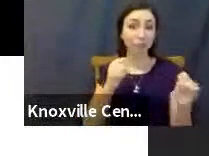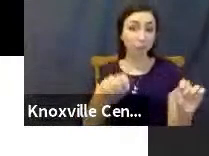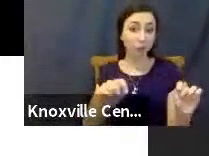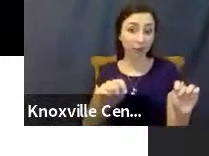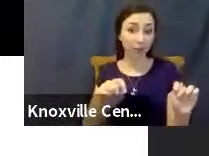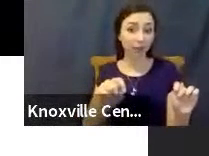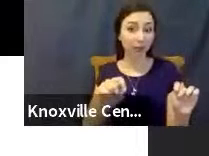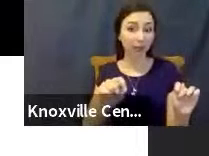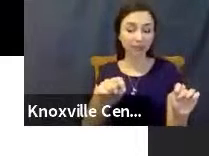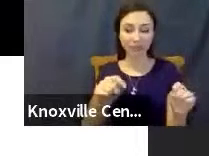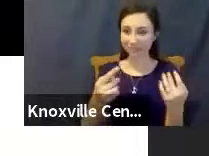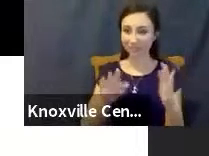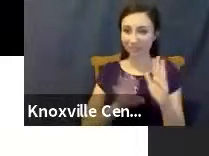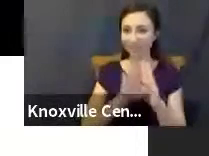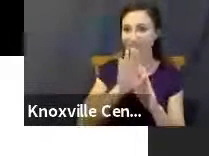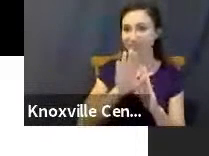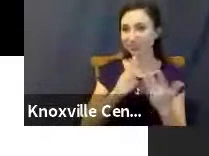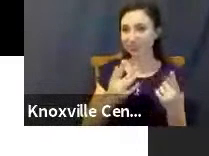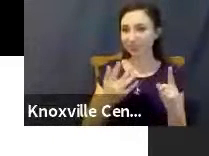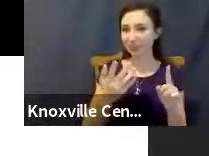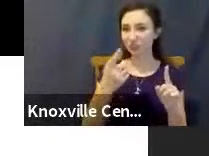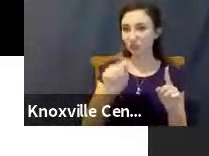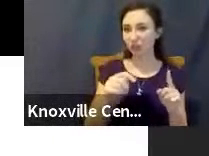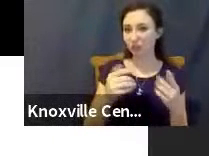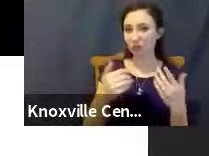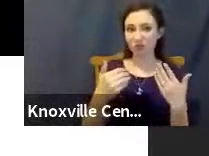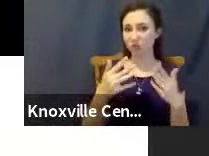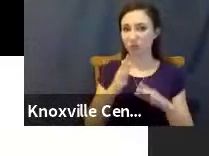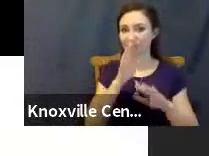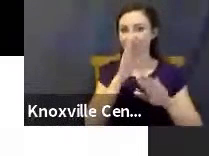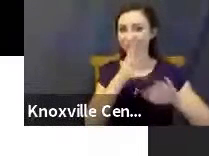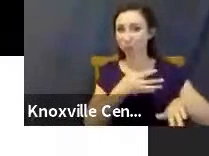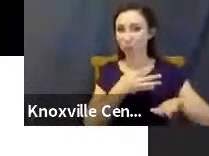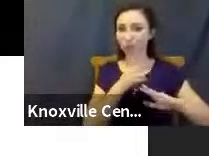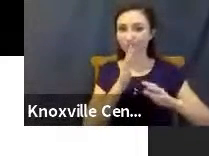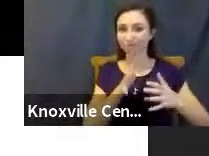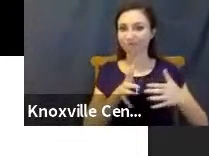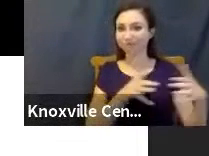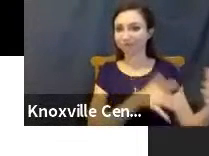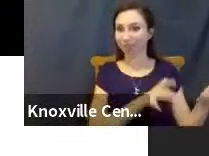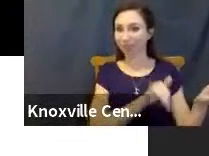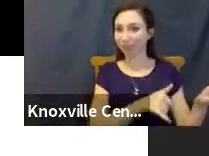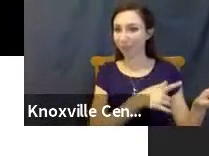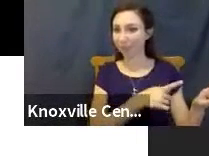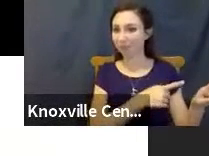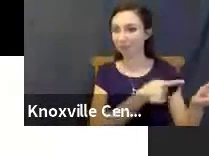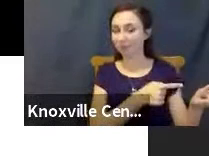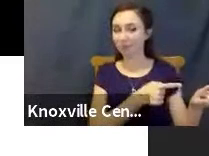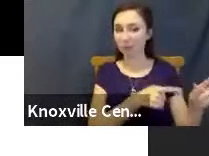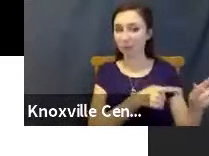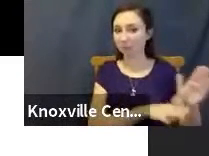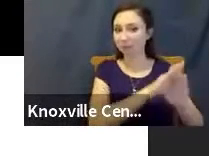put escalation, put it in the corner for a second and just focus on recession. I see what you're saying.